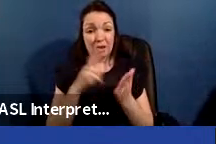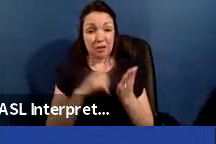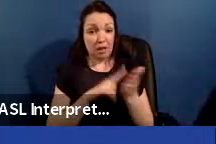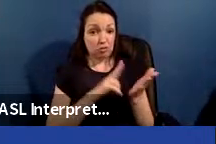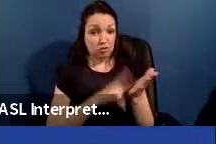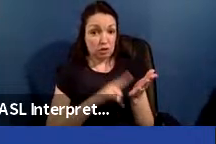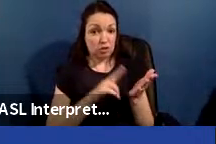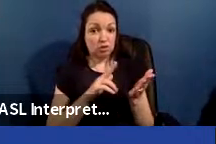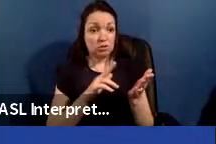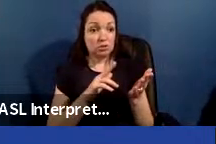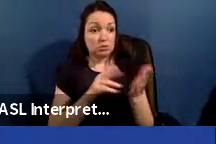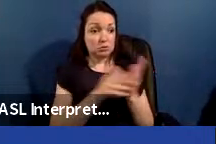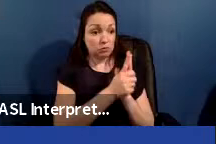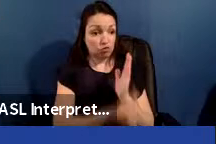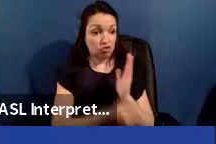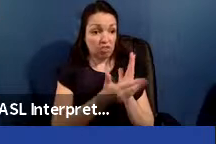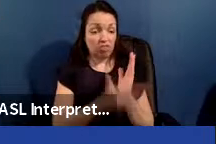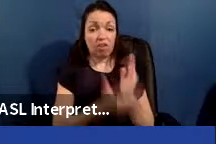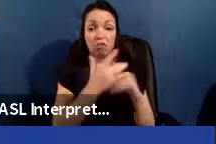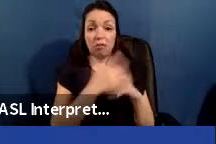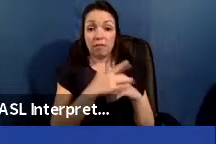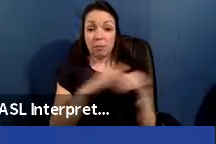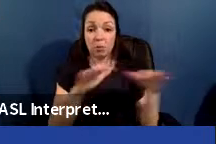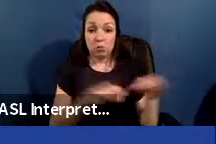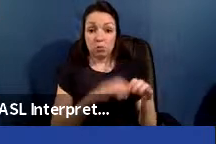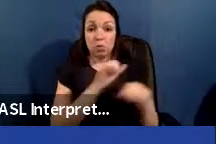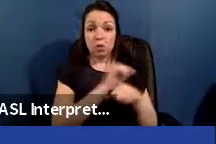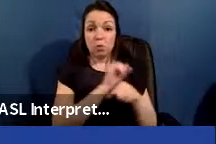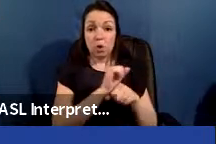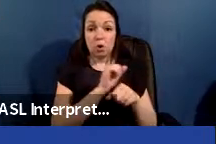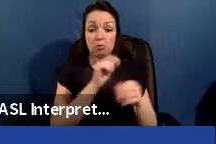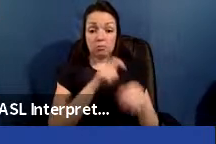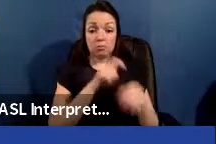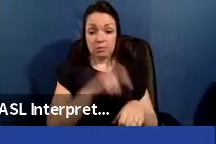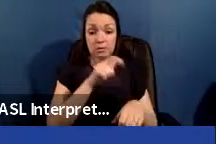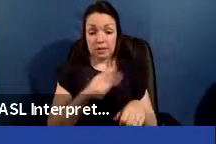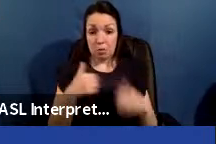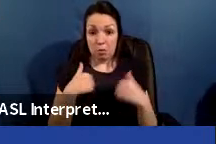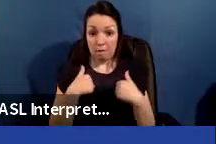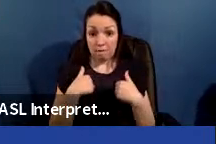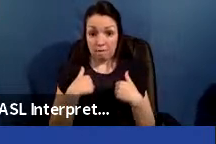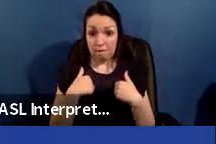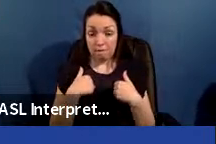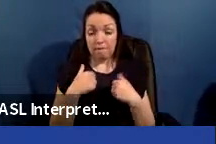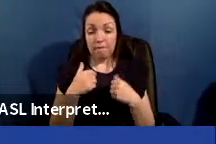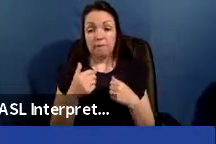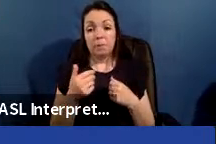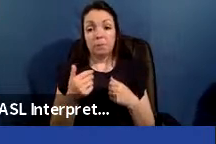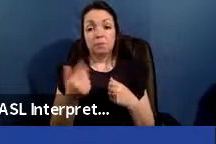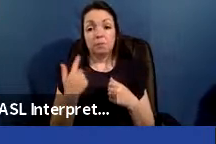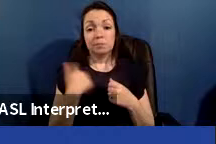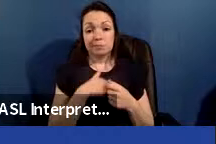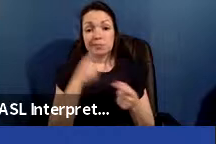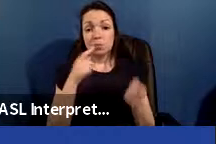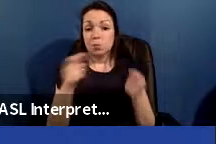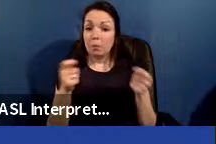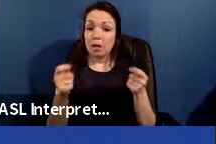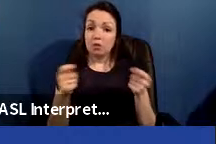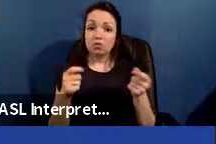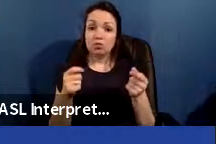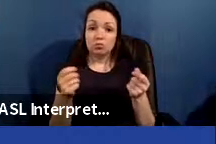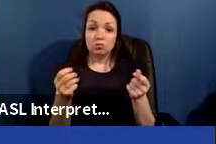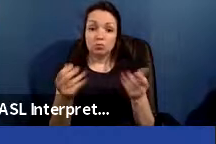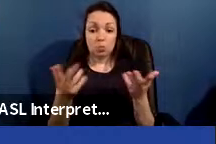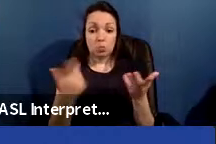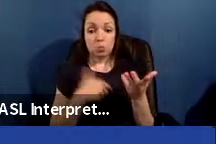and trades out there to do that work in the time frame we have to get it done? So we are managing with what we